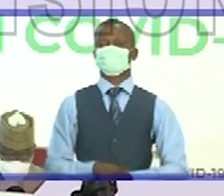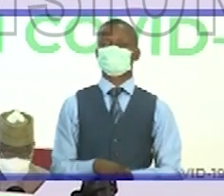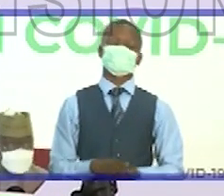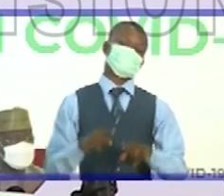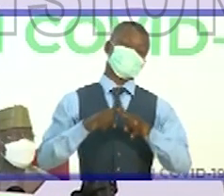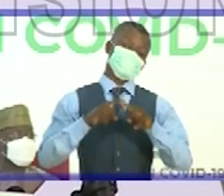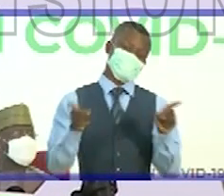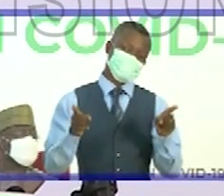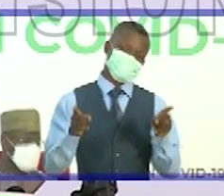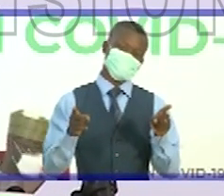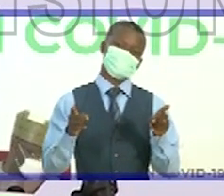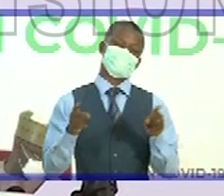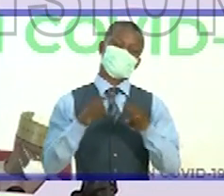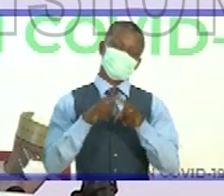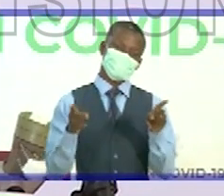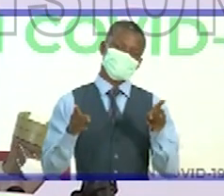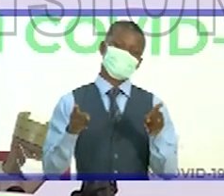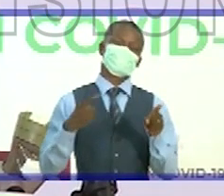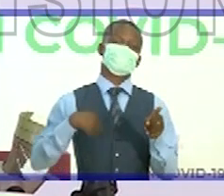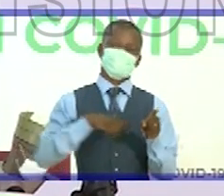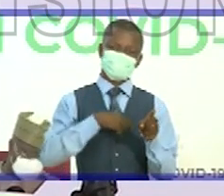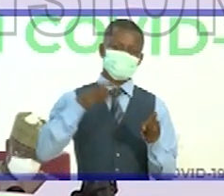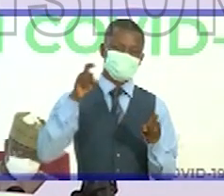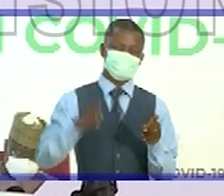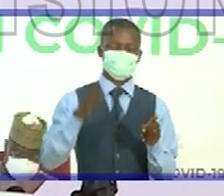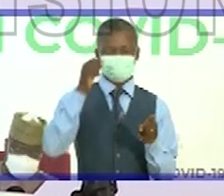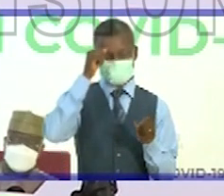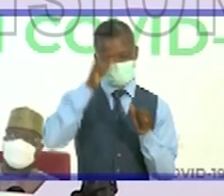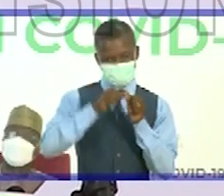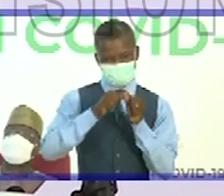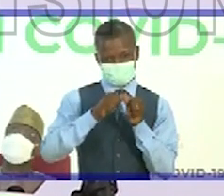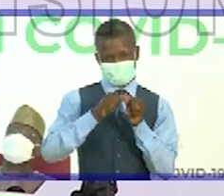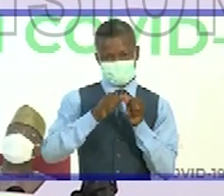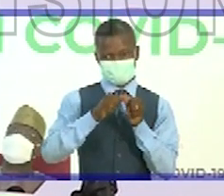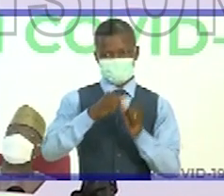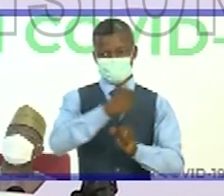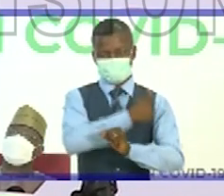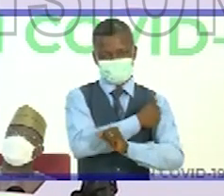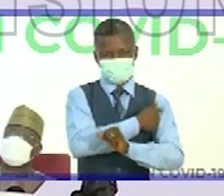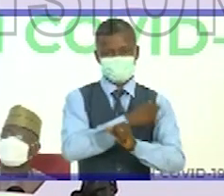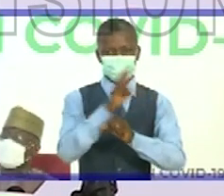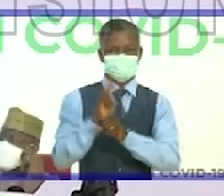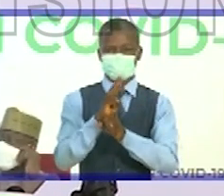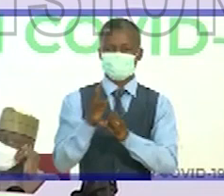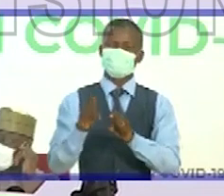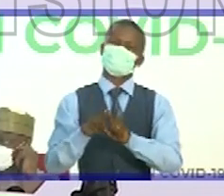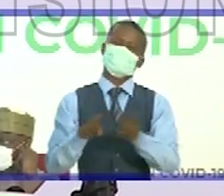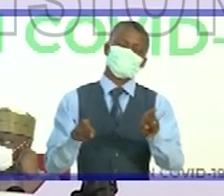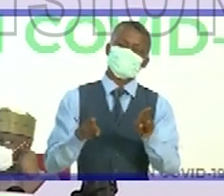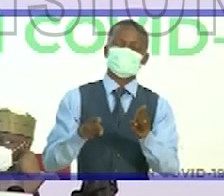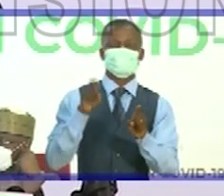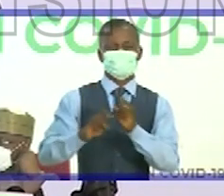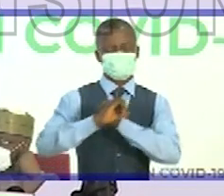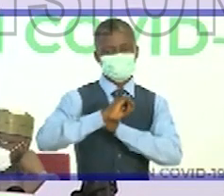But we must not take anti-vaccination campaigns for granted. There's always a small part of the population